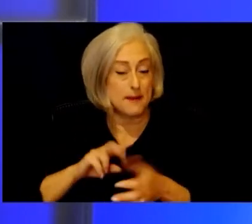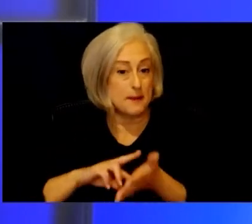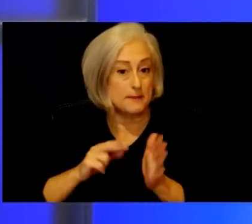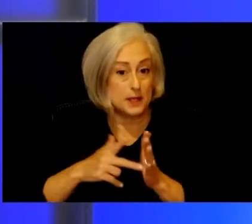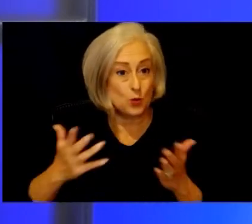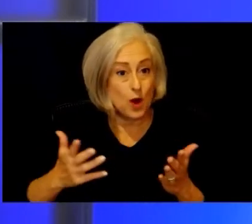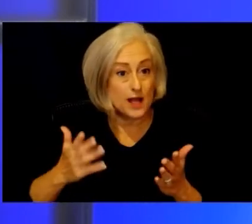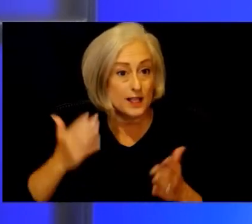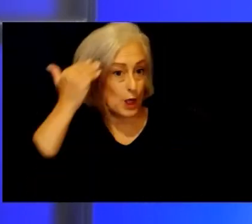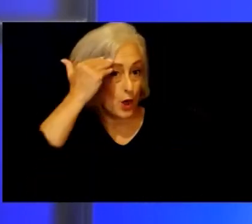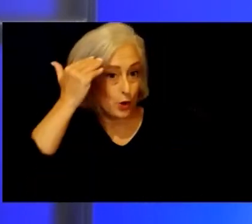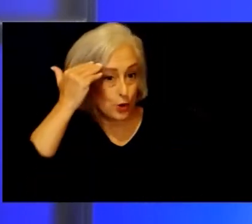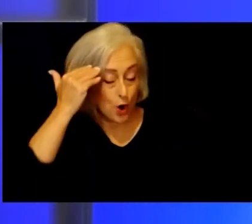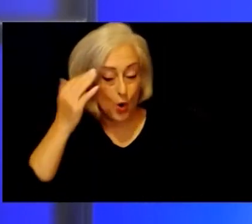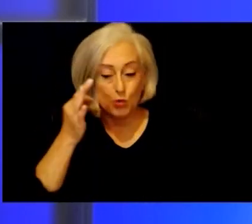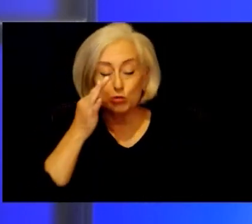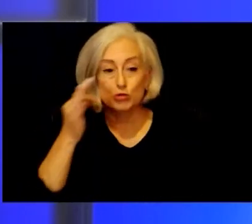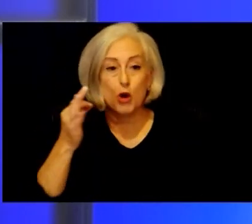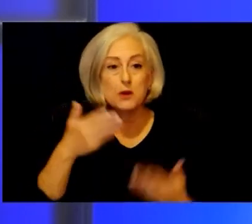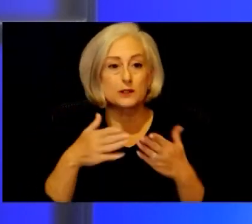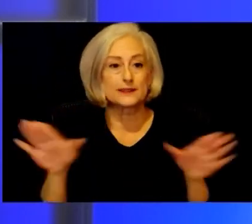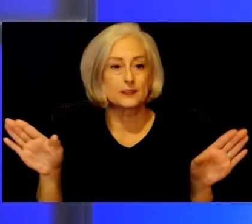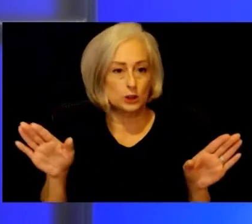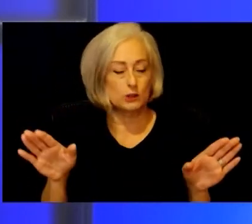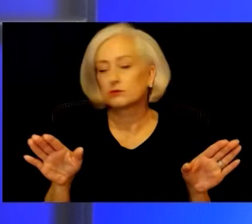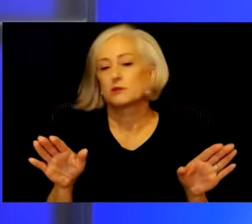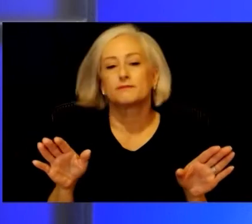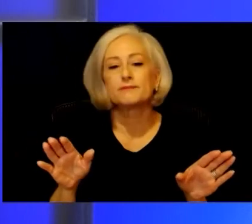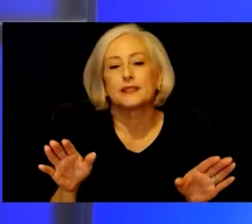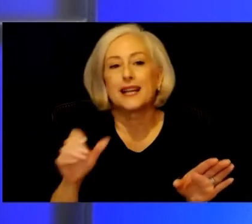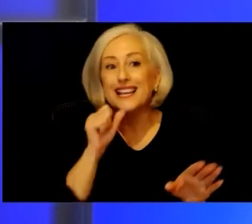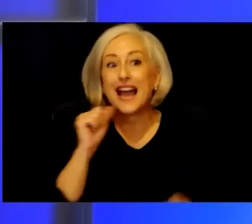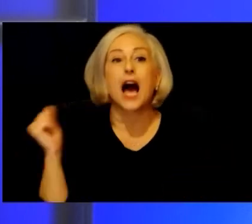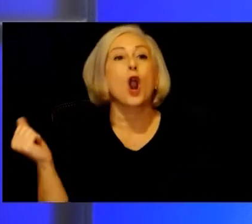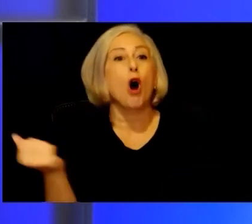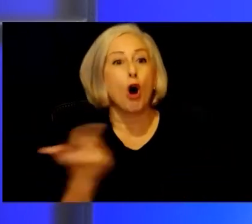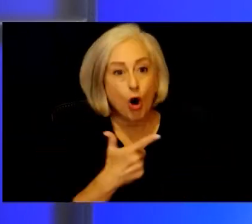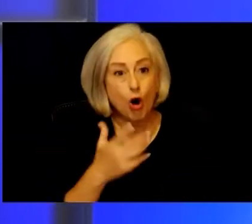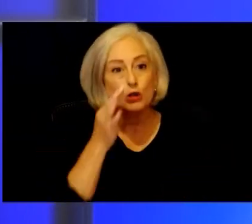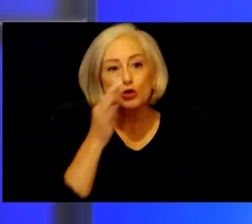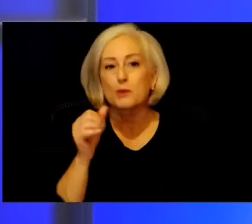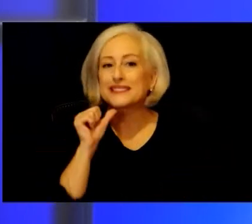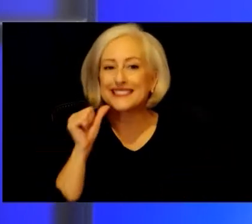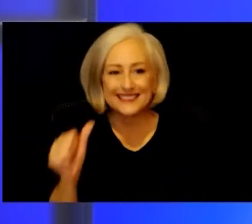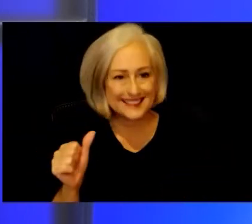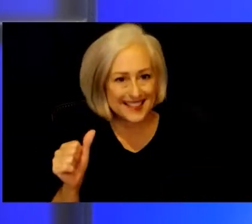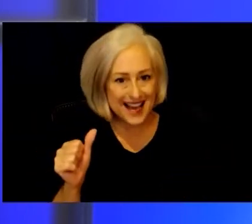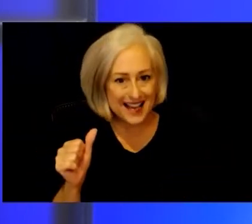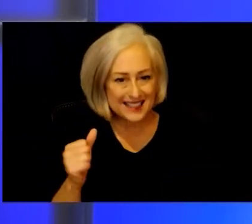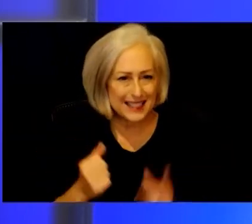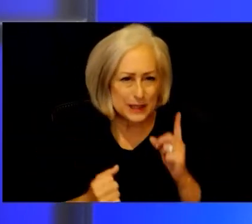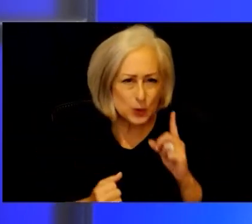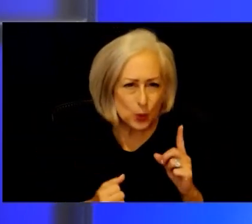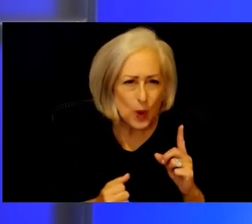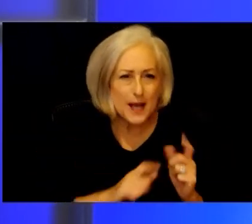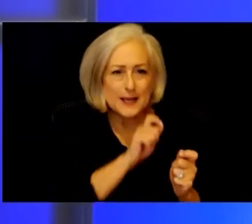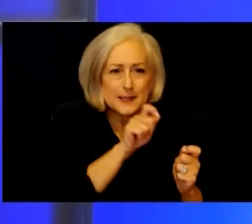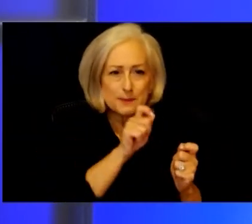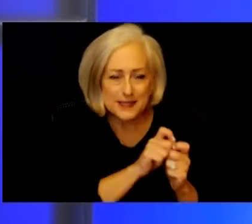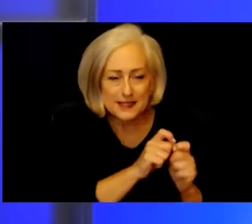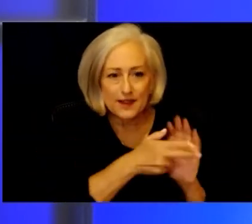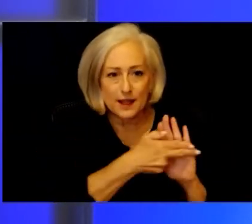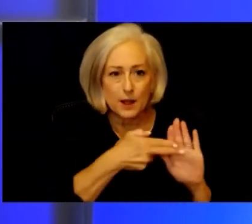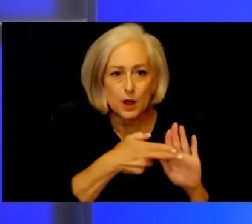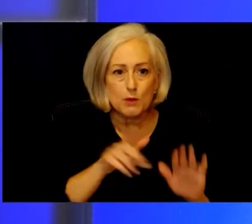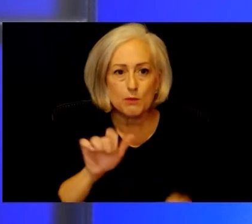for strawberries, and certainly this is not, all strawberries. You can go to the CDC Right. and it's one specific brand of